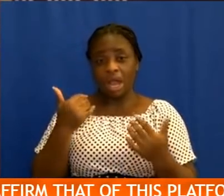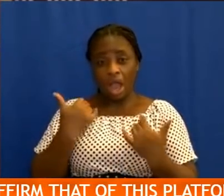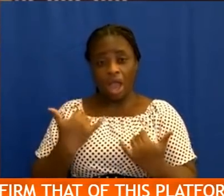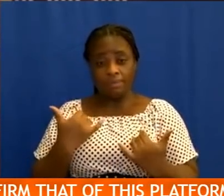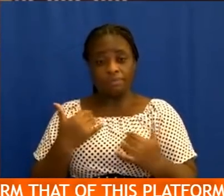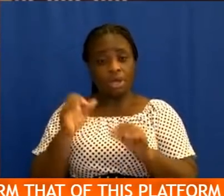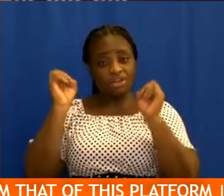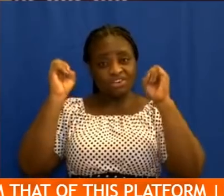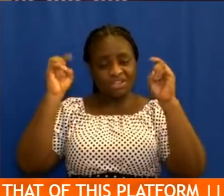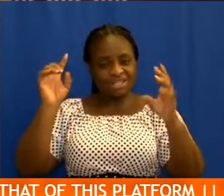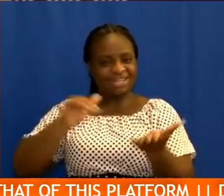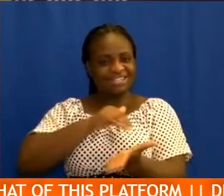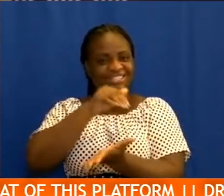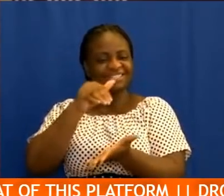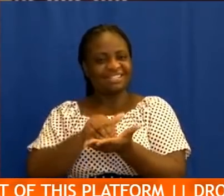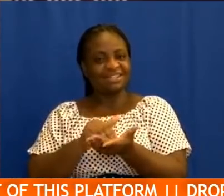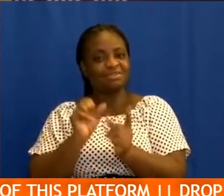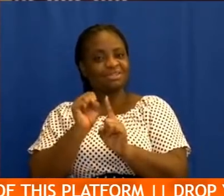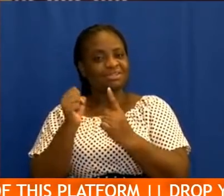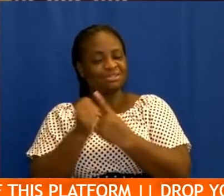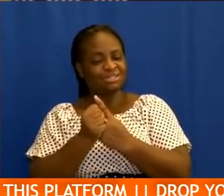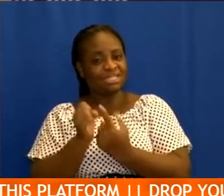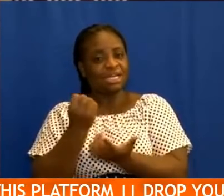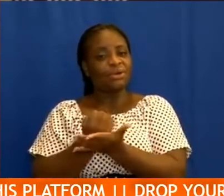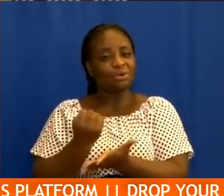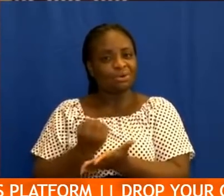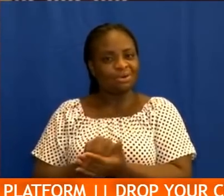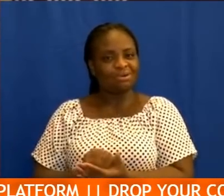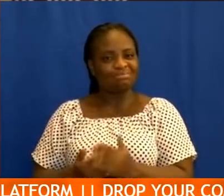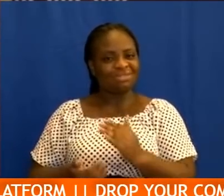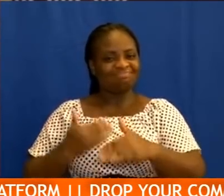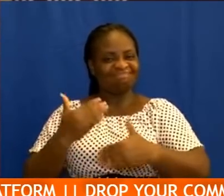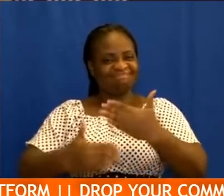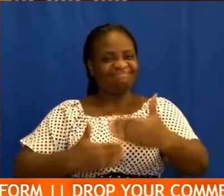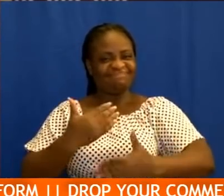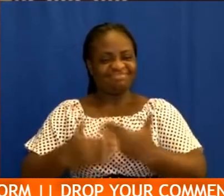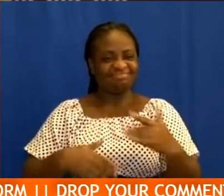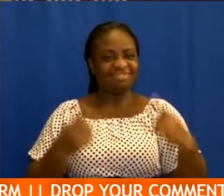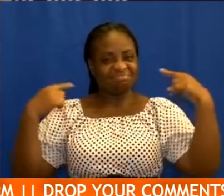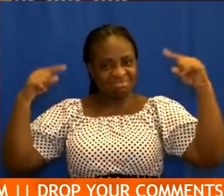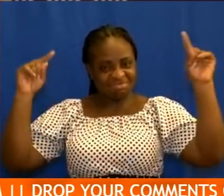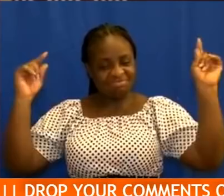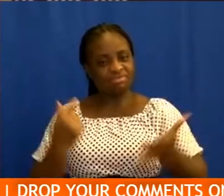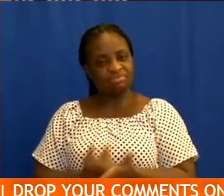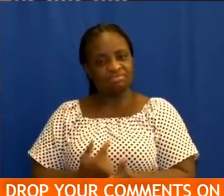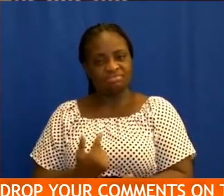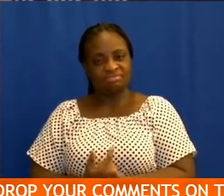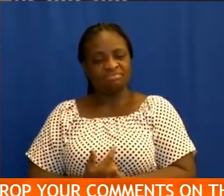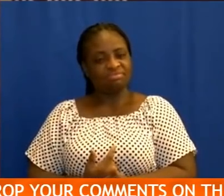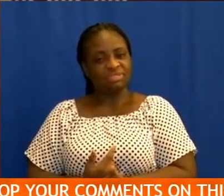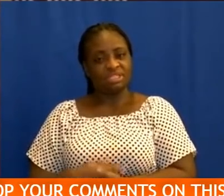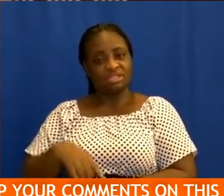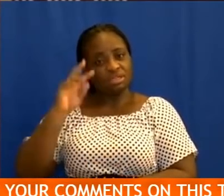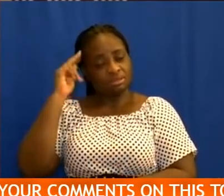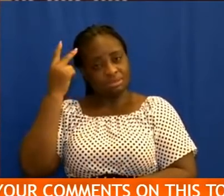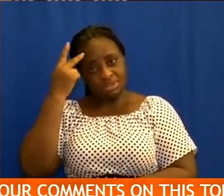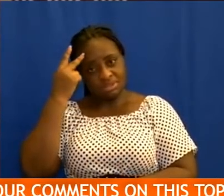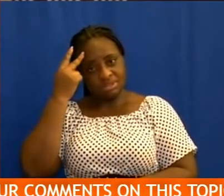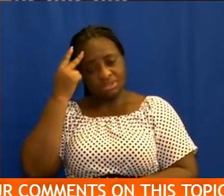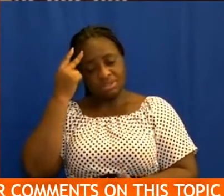placed education at the center of the social and economic progress and prosperity of Ghana and of her